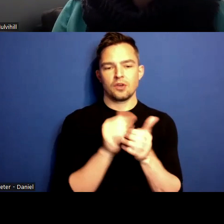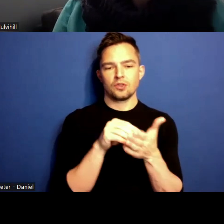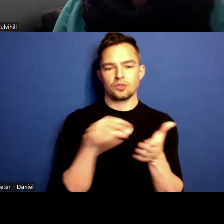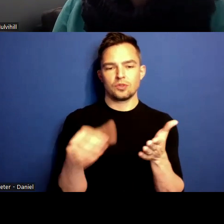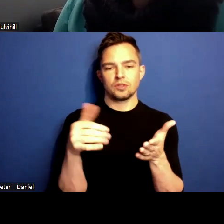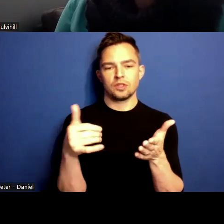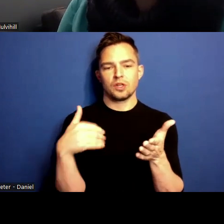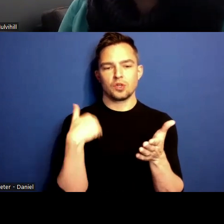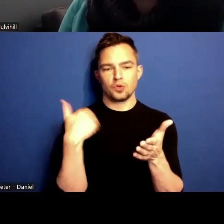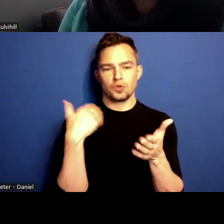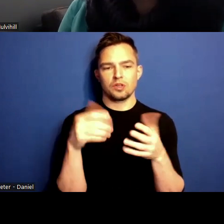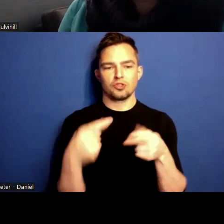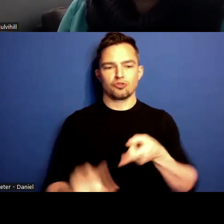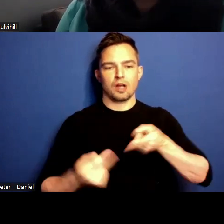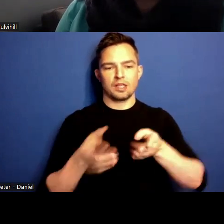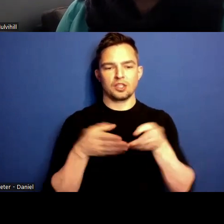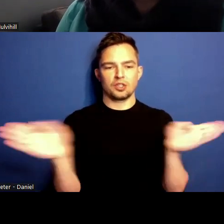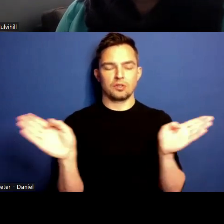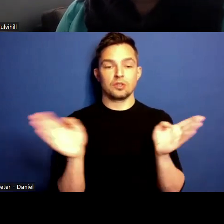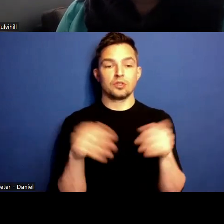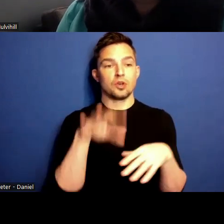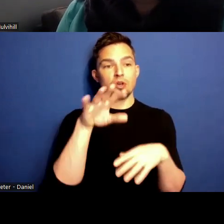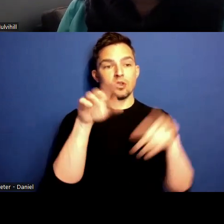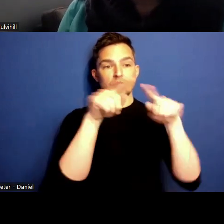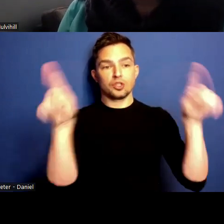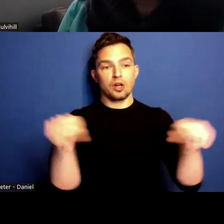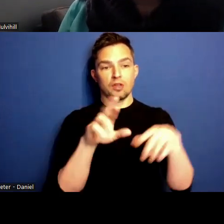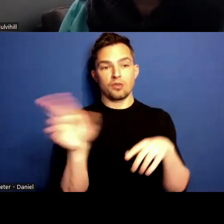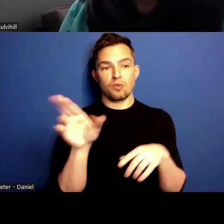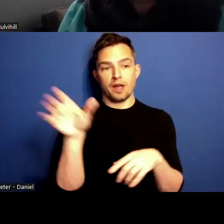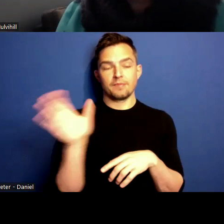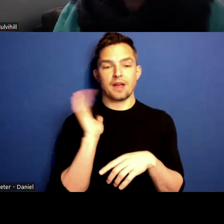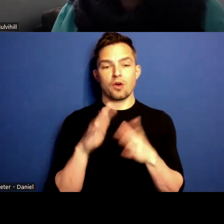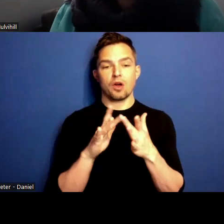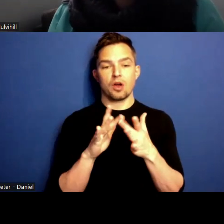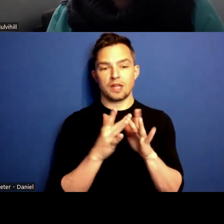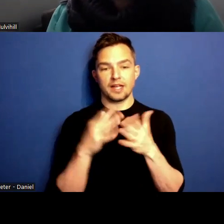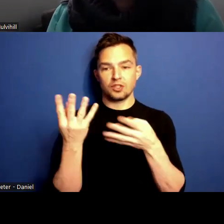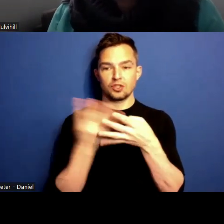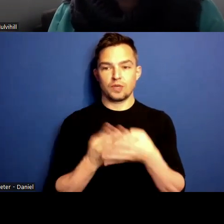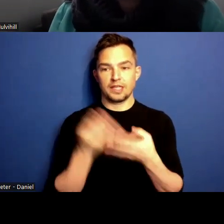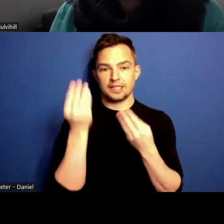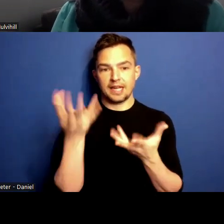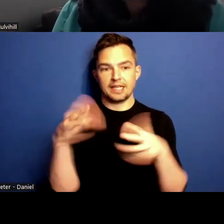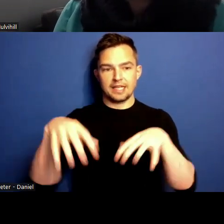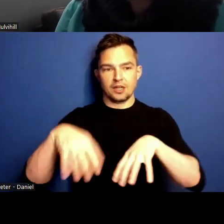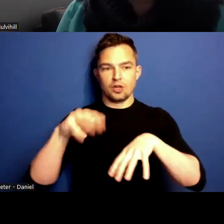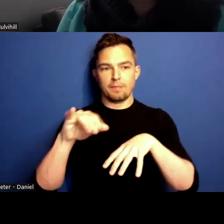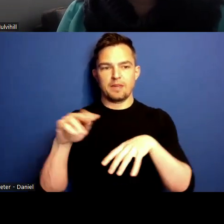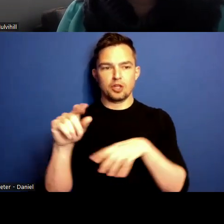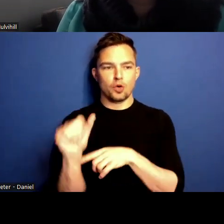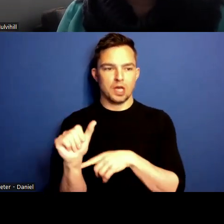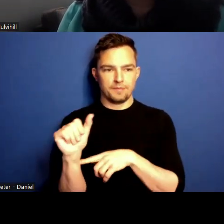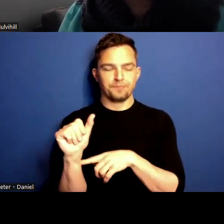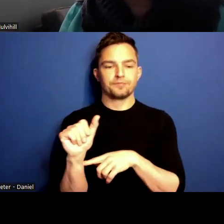struggling in general. So the chart on the right shows our online screening data here in Minnesota.